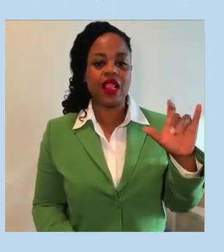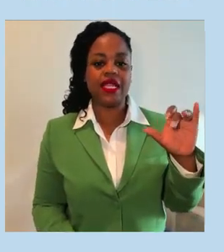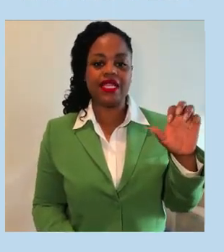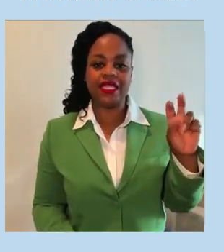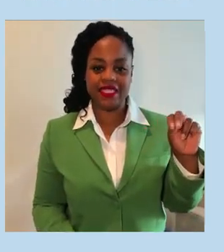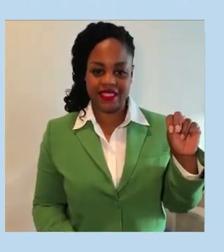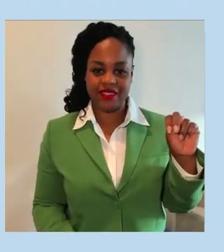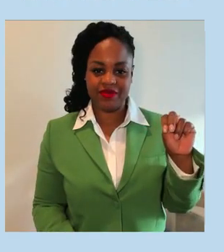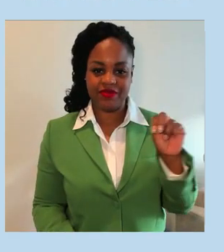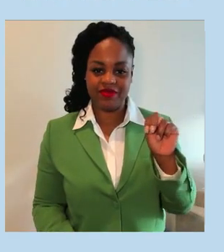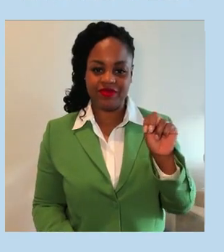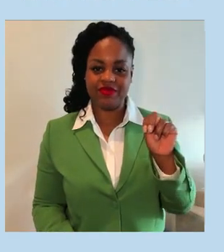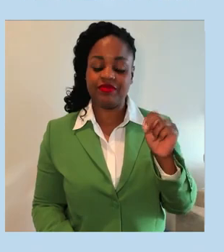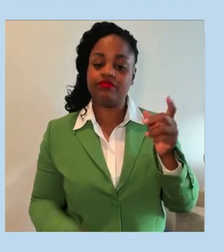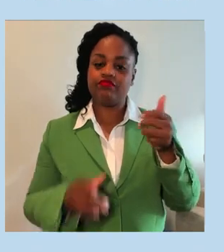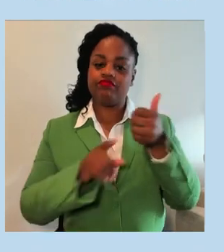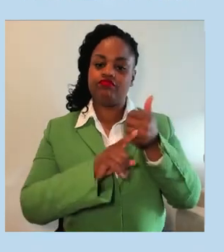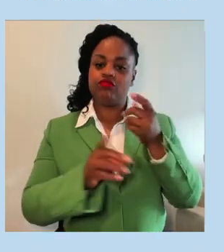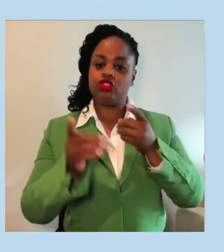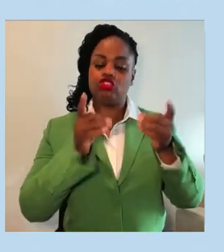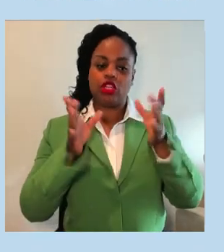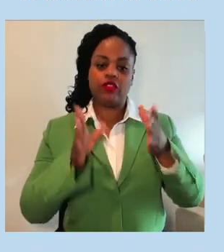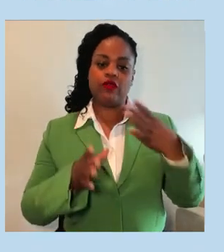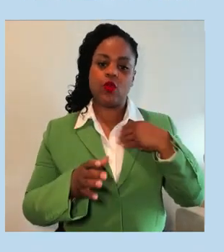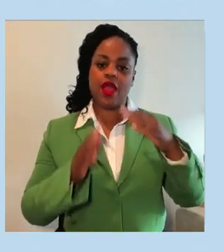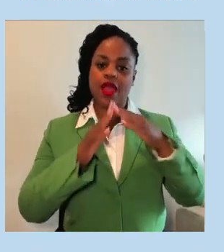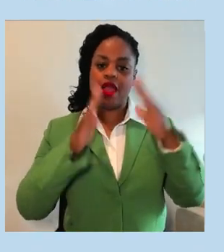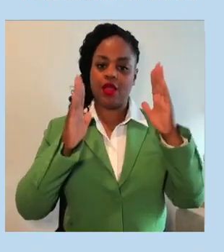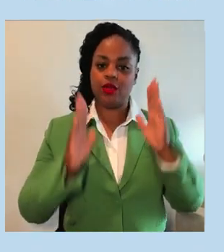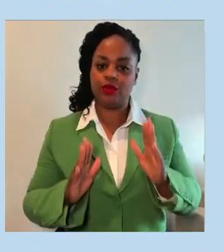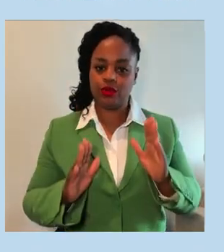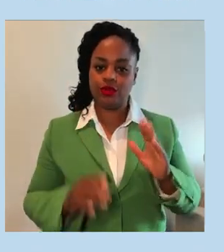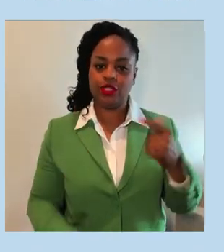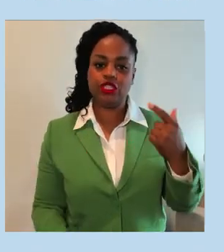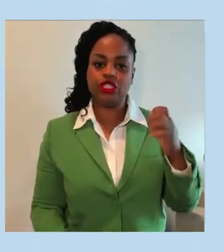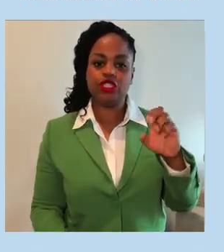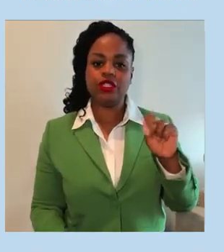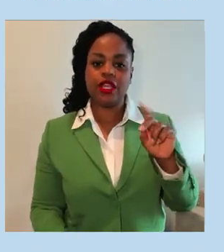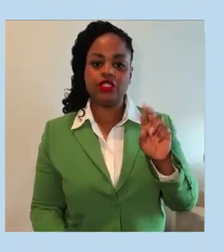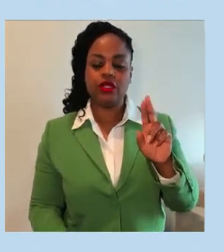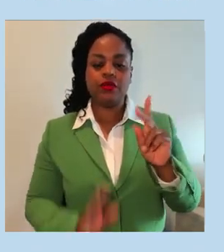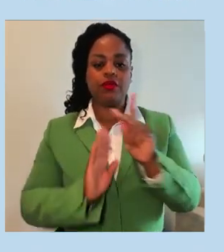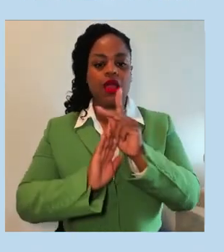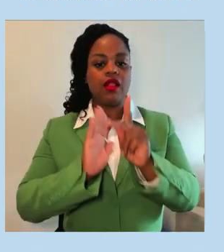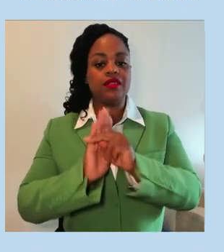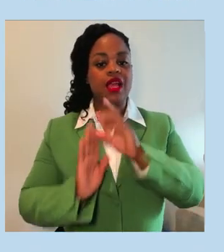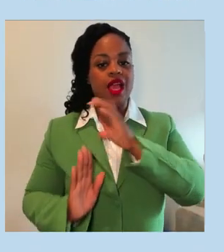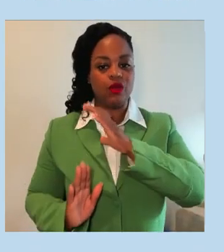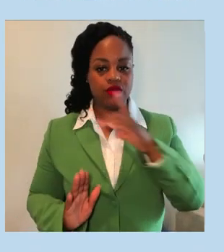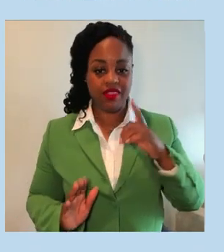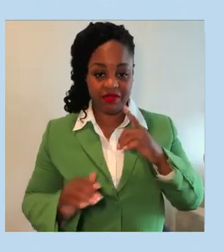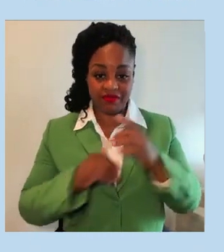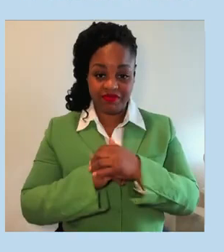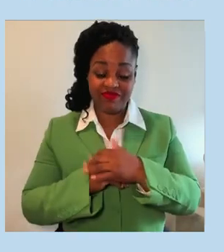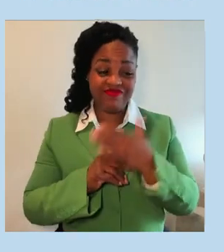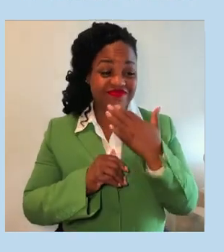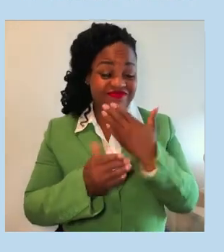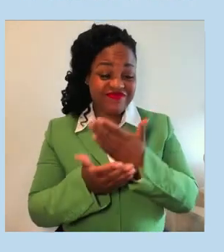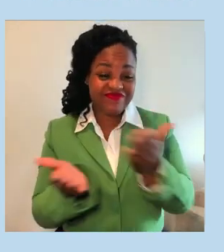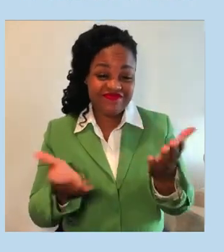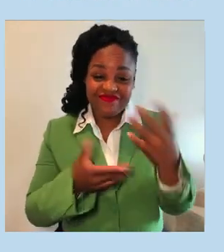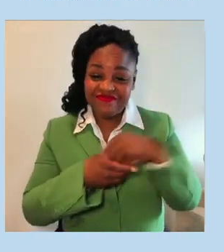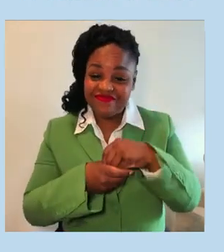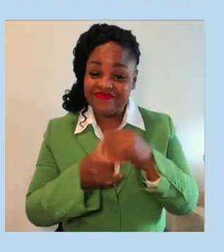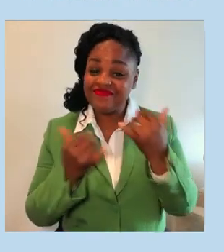us here today on International Women's Day for an historic announcement and an exciting conversation with young women leaders